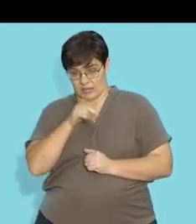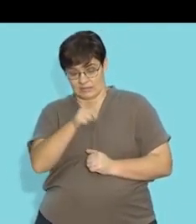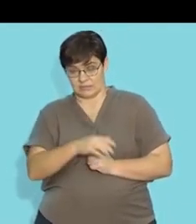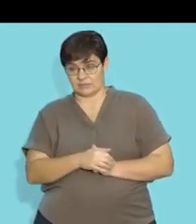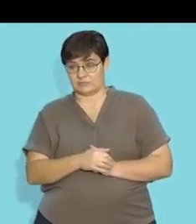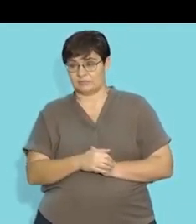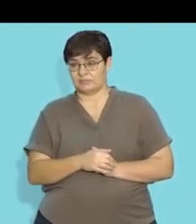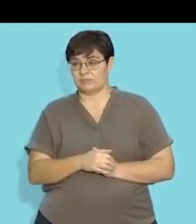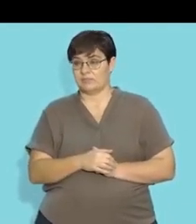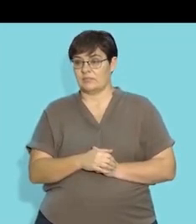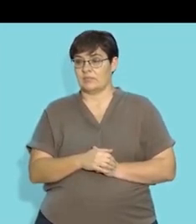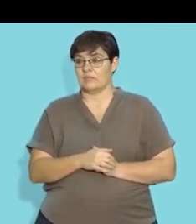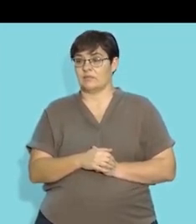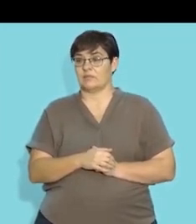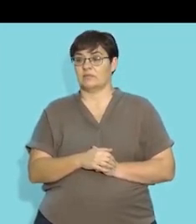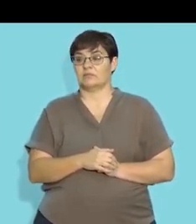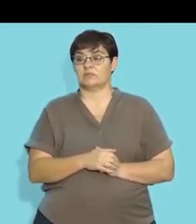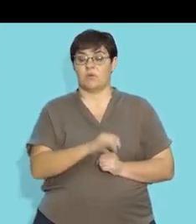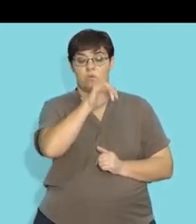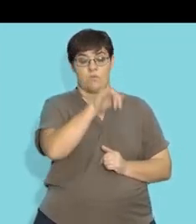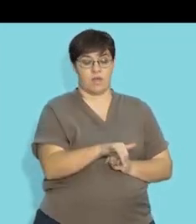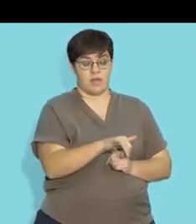together? So we know that Y